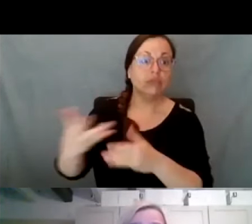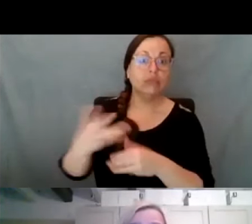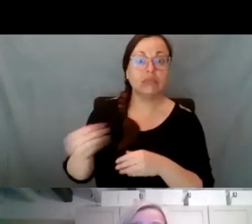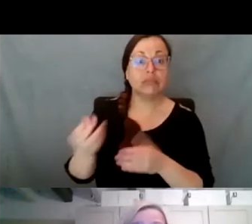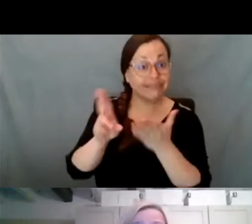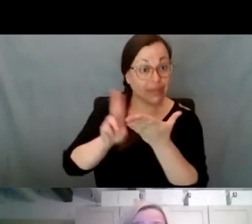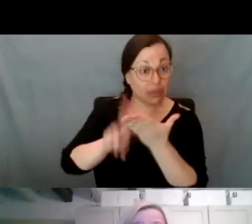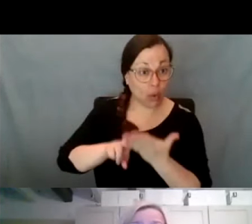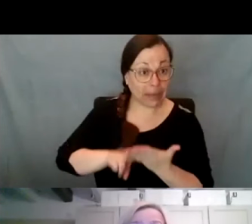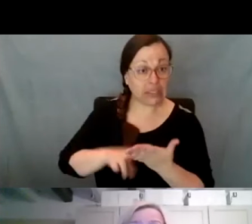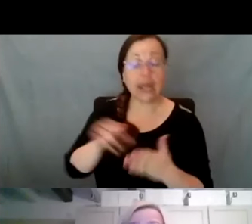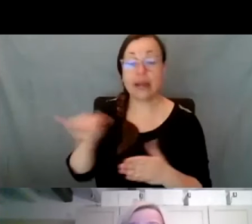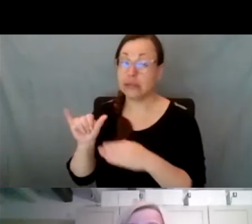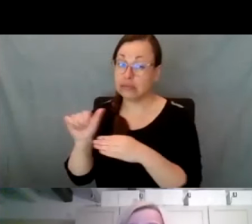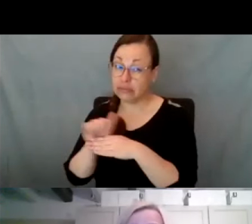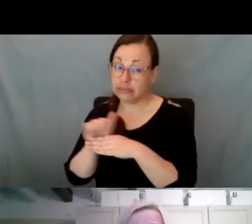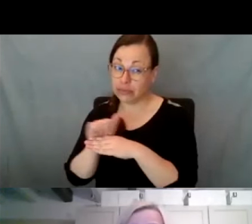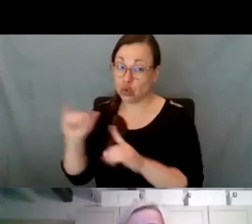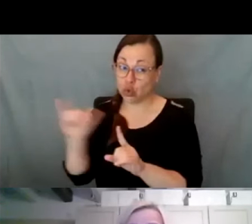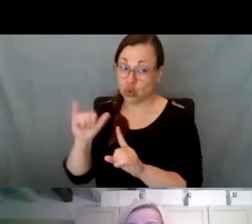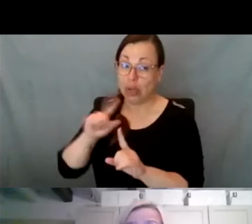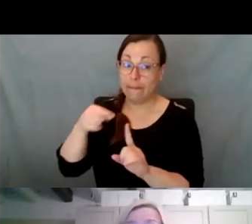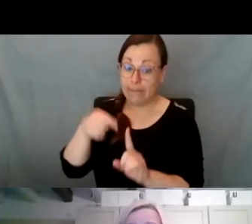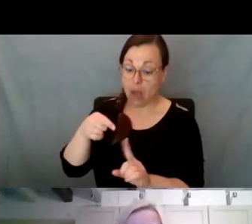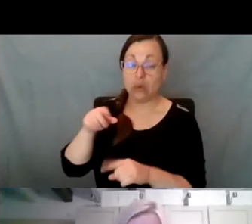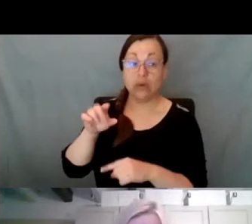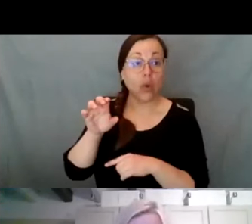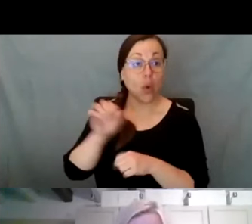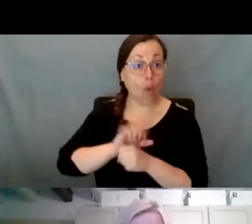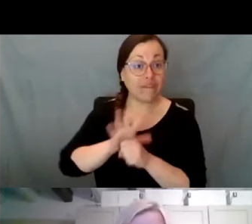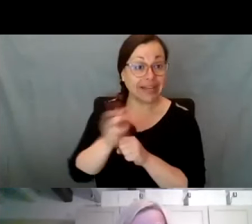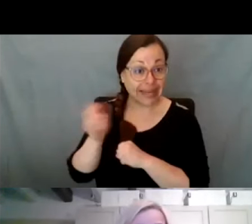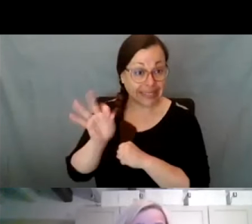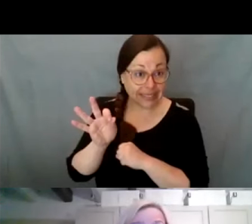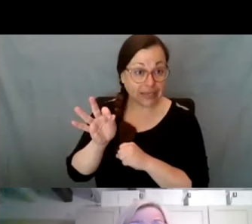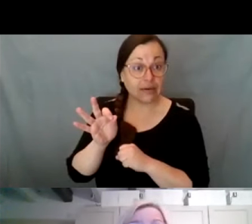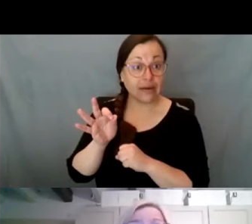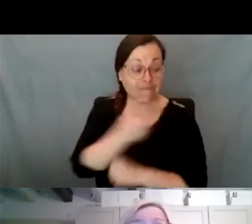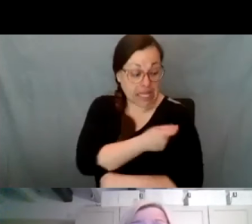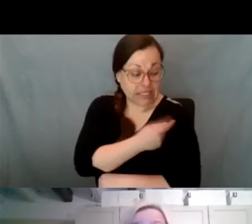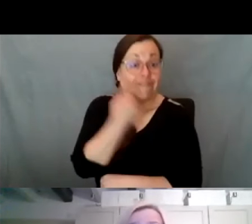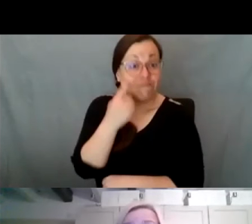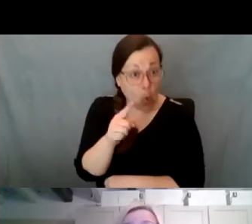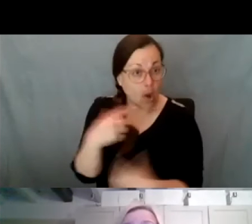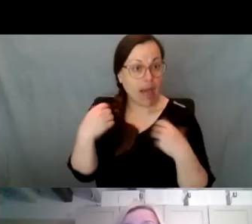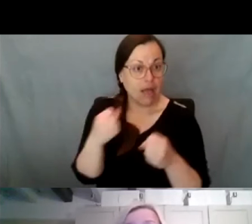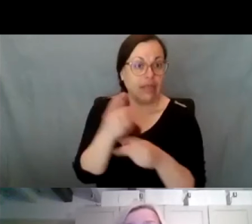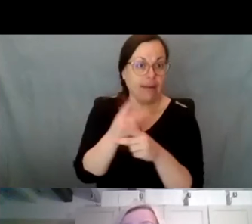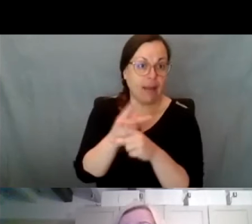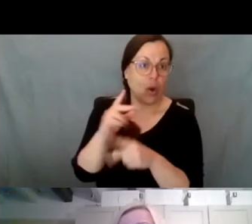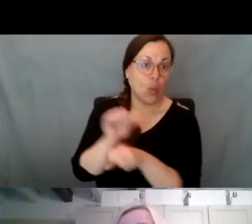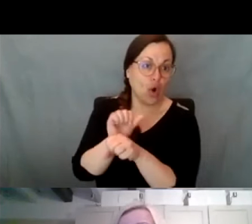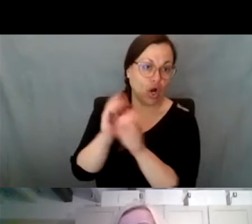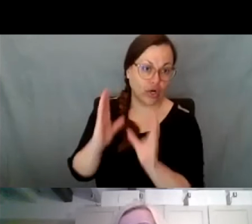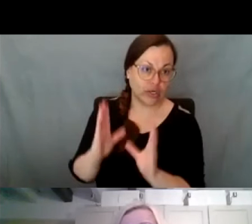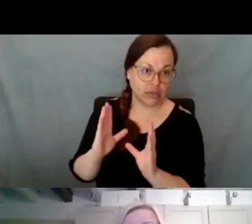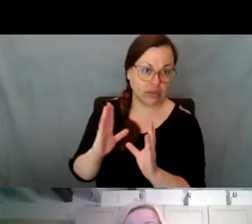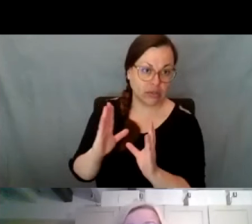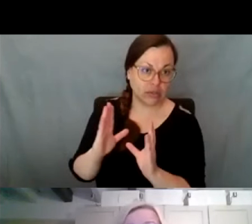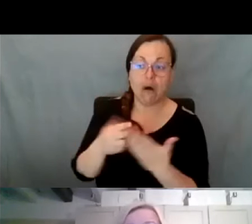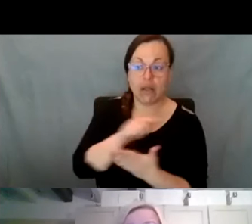very particularly about the COVID-19 vaccine for healthcare workers. These are all you can find them